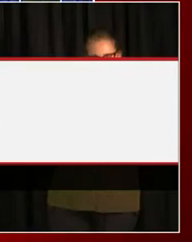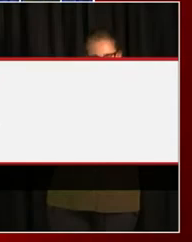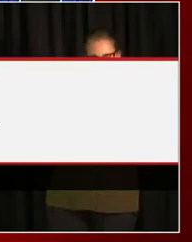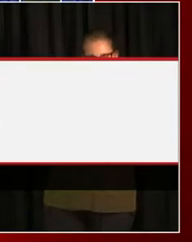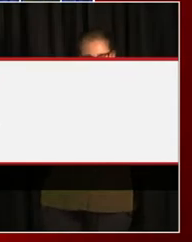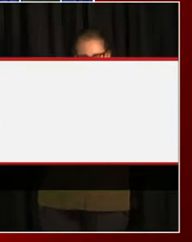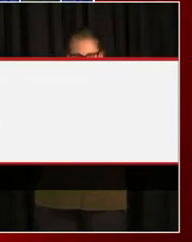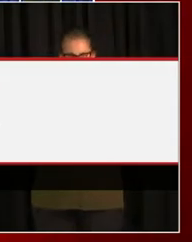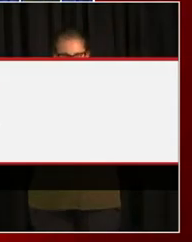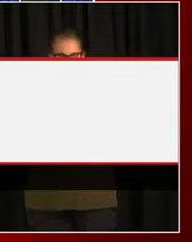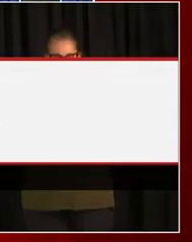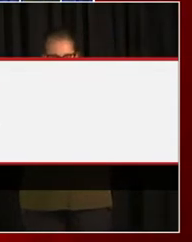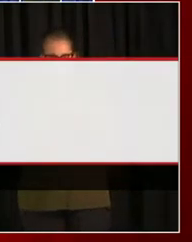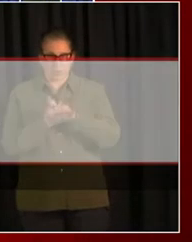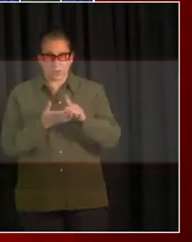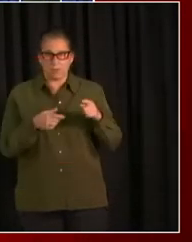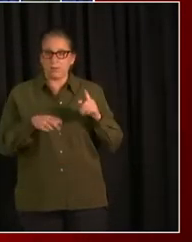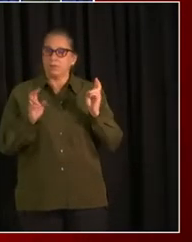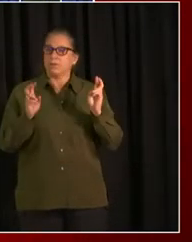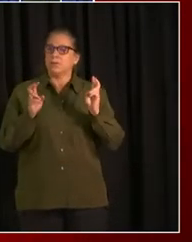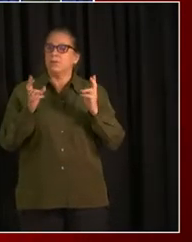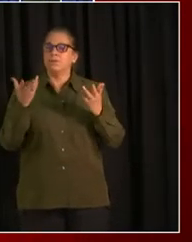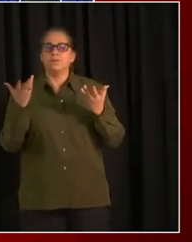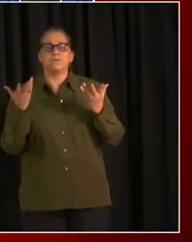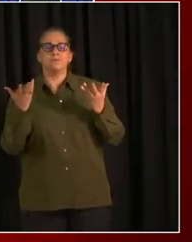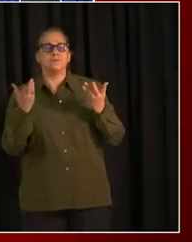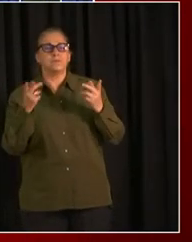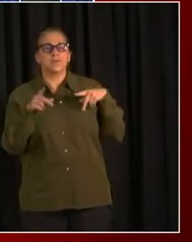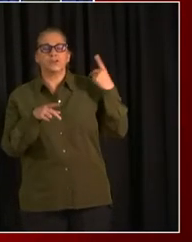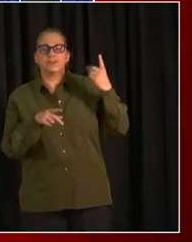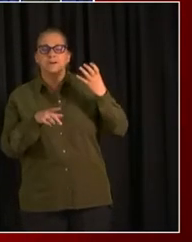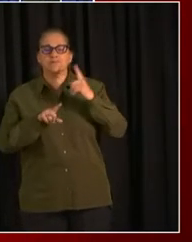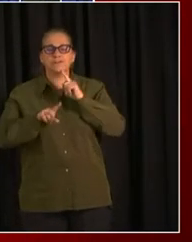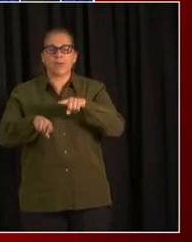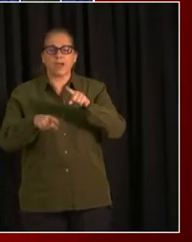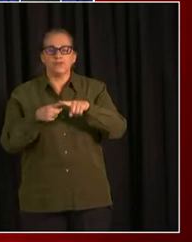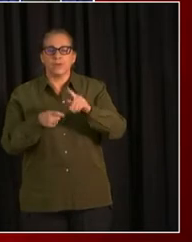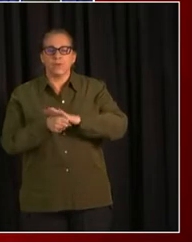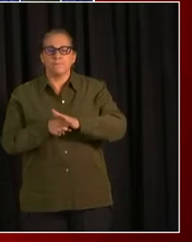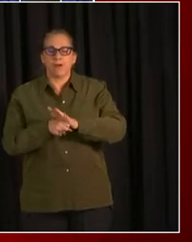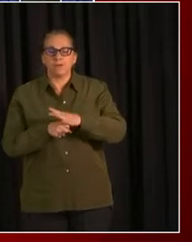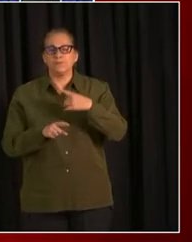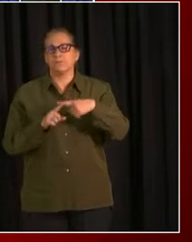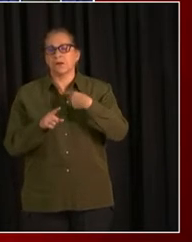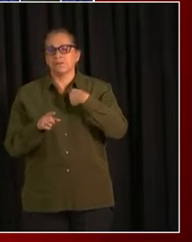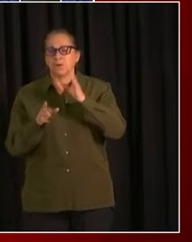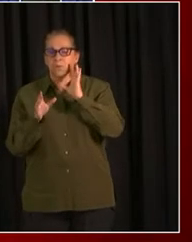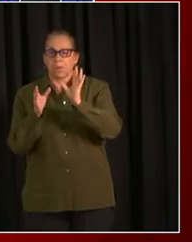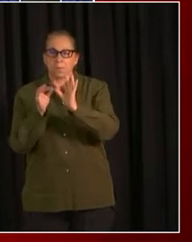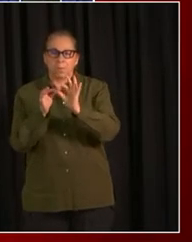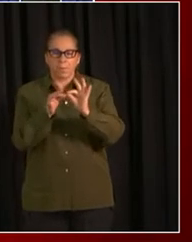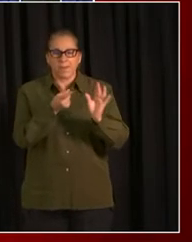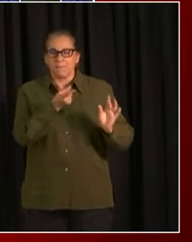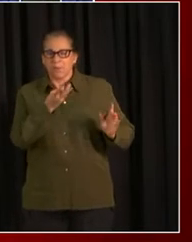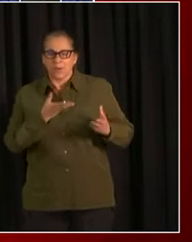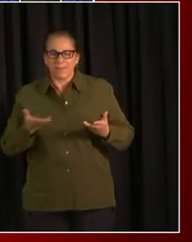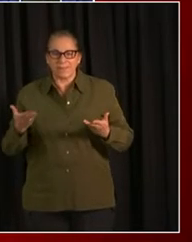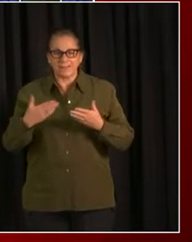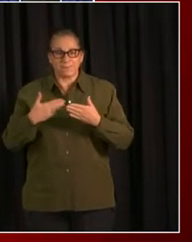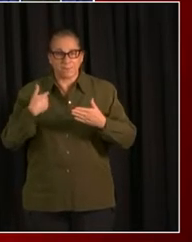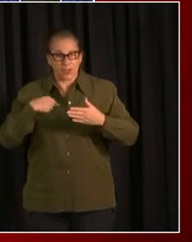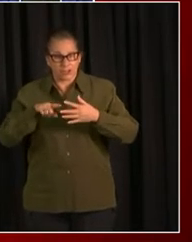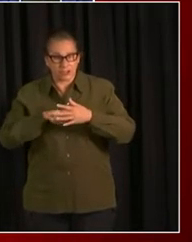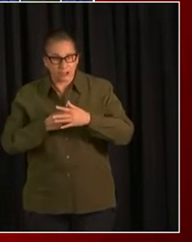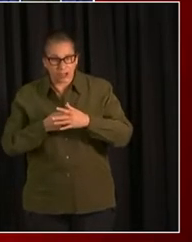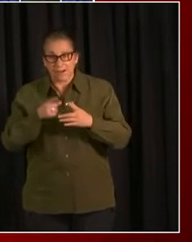to COVID-19. Want to remind everyone about a few housekeeping items before we get started with the call. If you have a question, you can